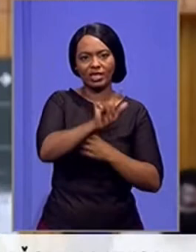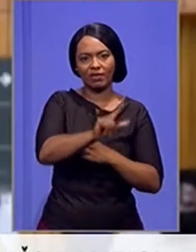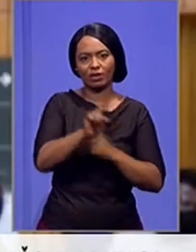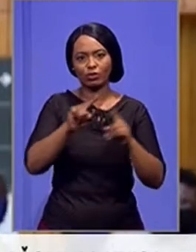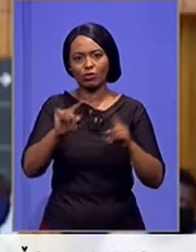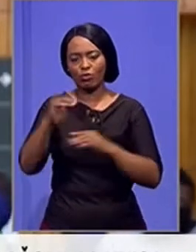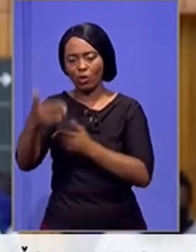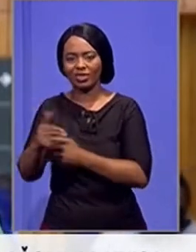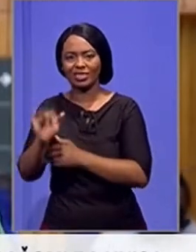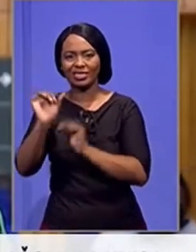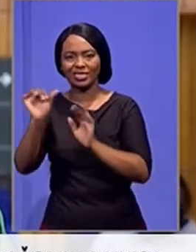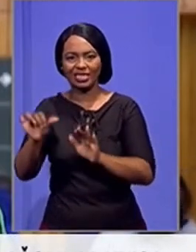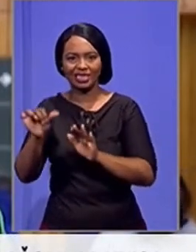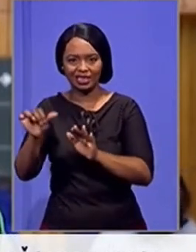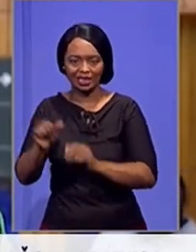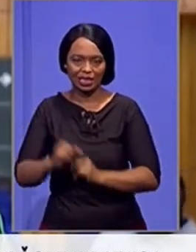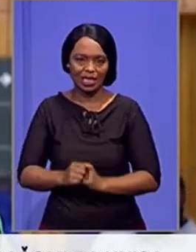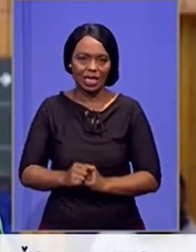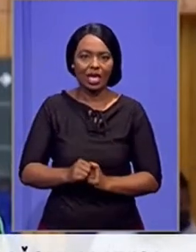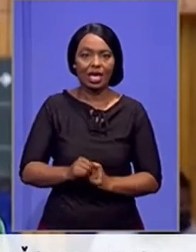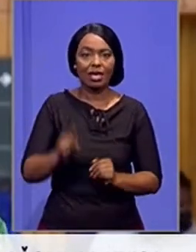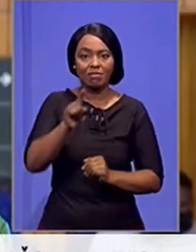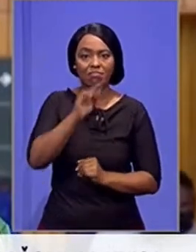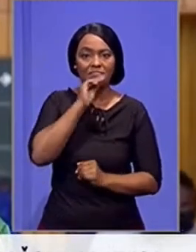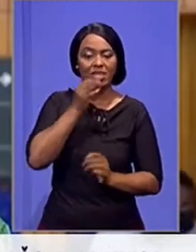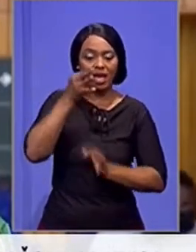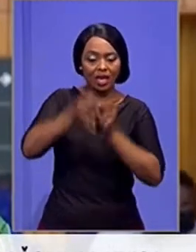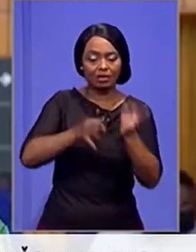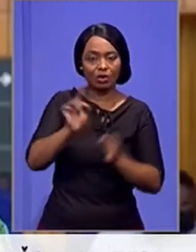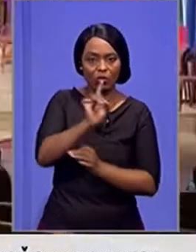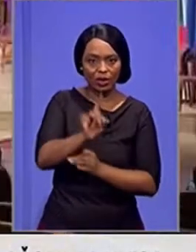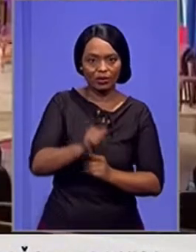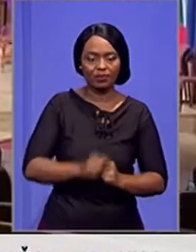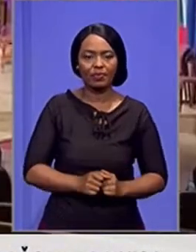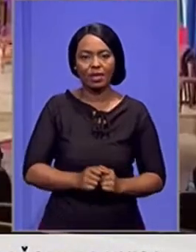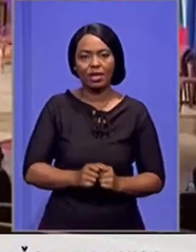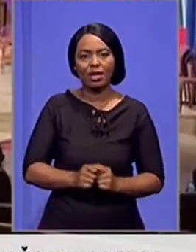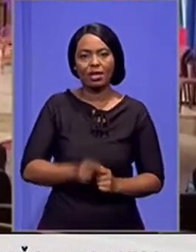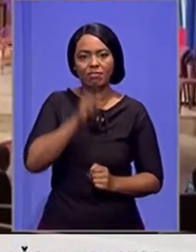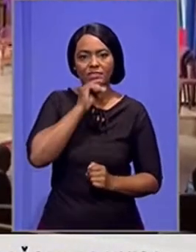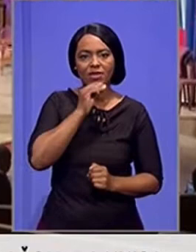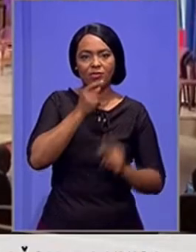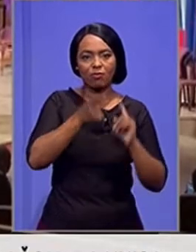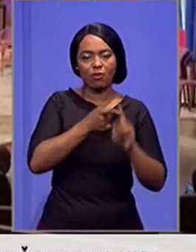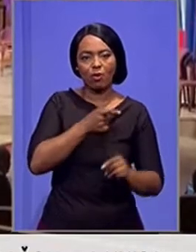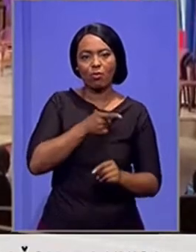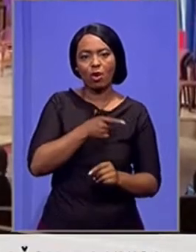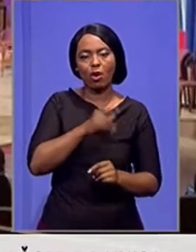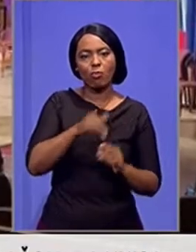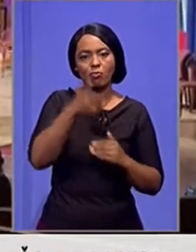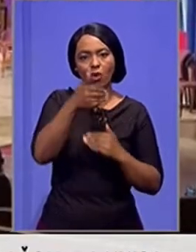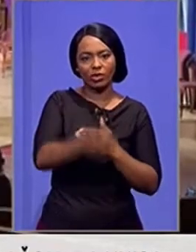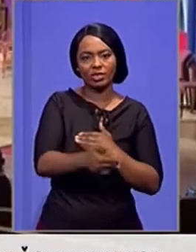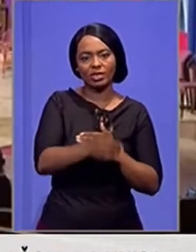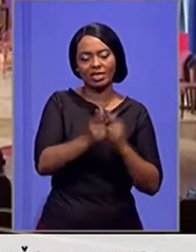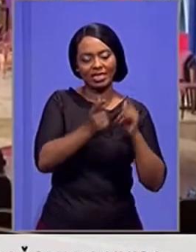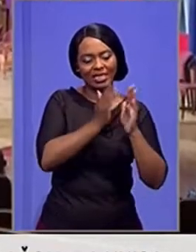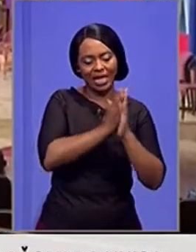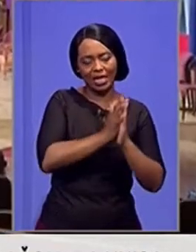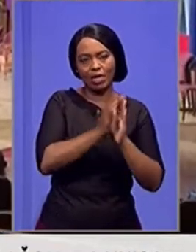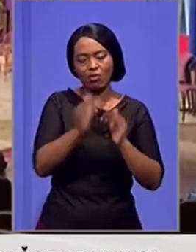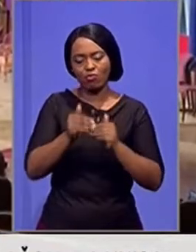Now, what it basically entails is that those colleagues who are from post-grade 10 moving up to post-grade 16 will receive